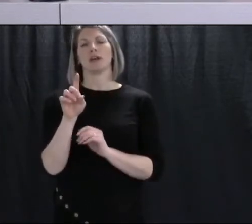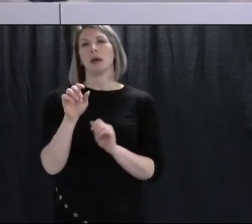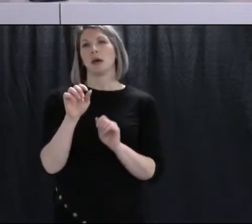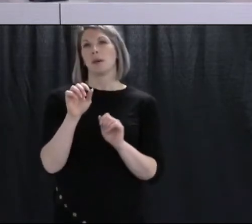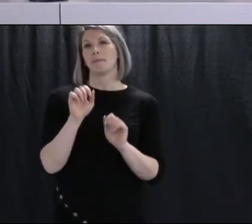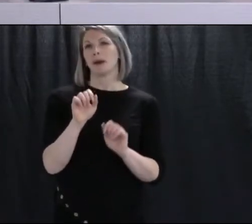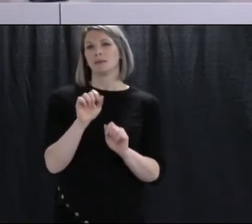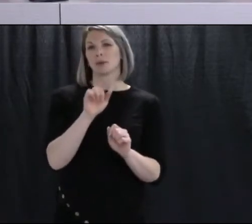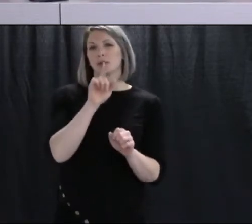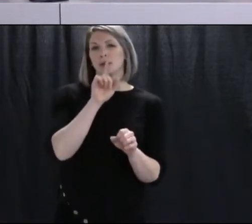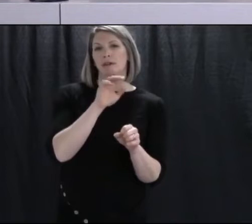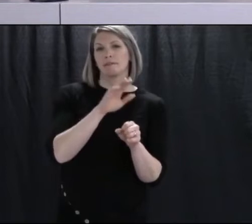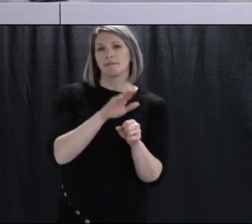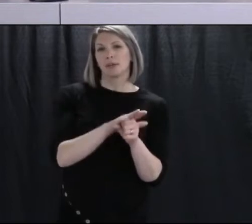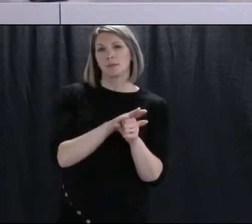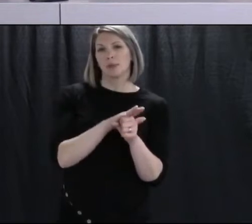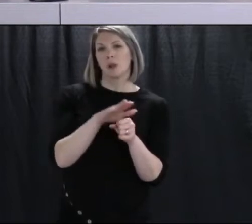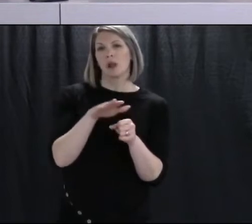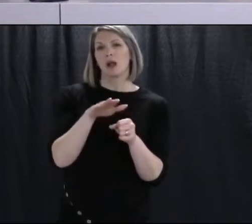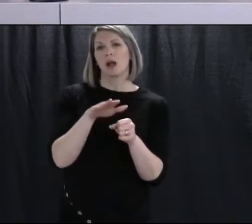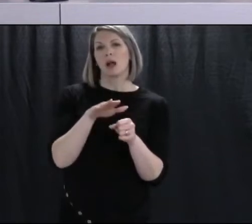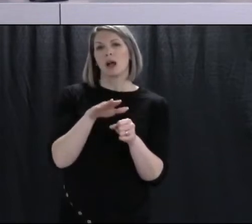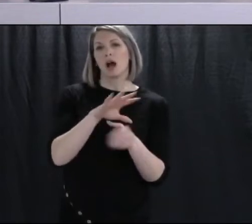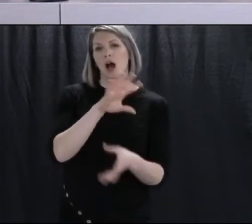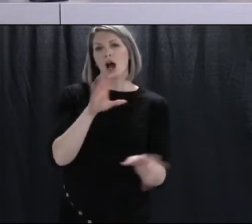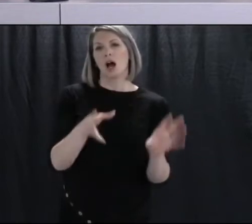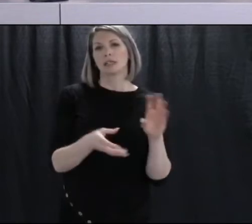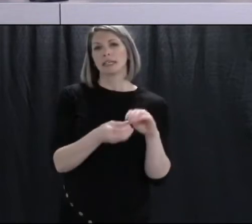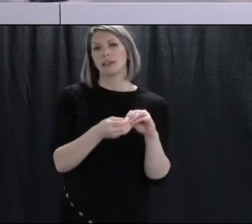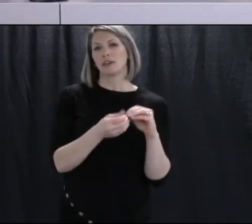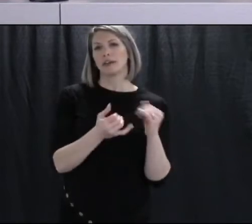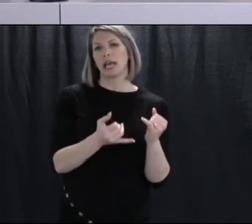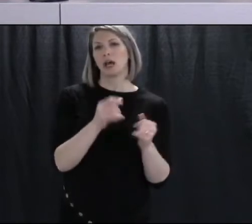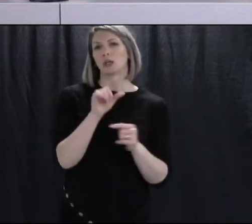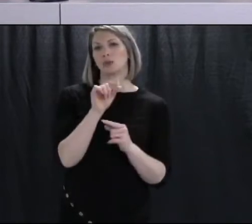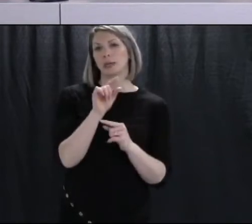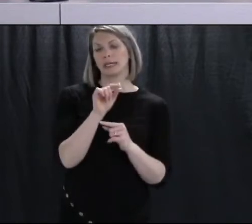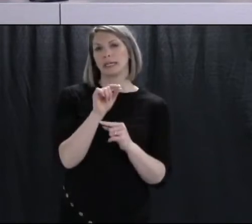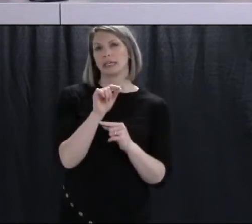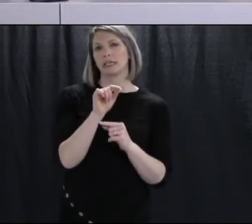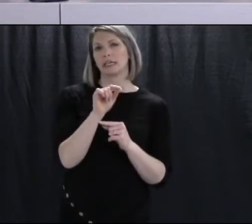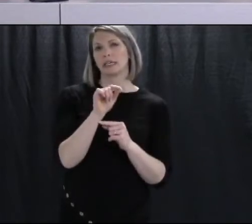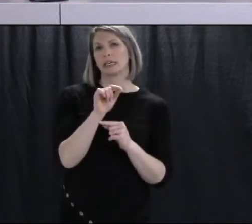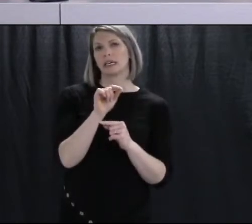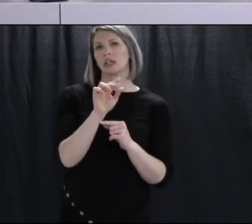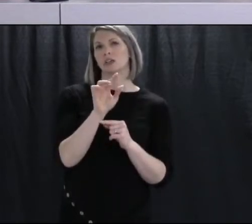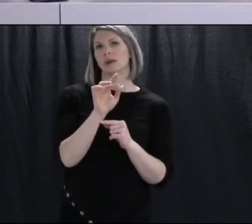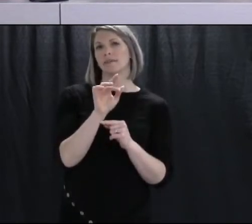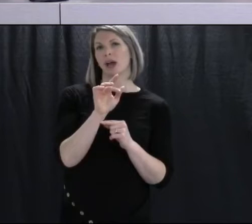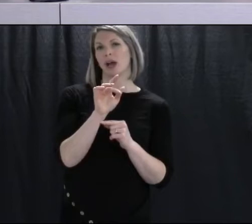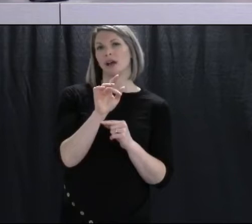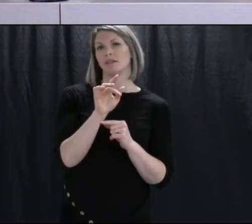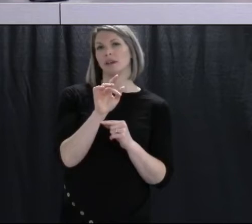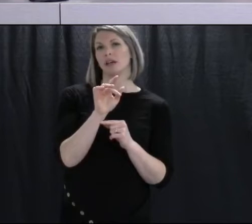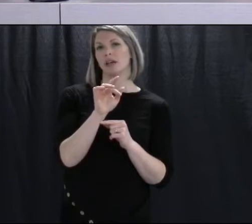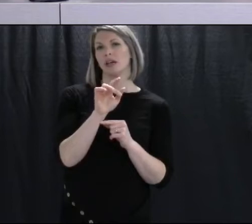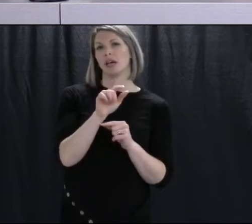of the 25 local cases were transmitted by a carrier that was asymptomatic?